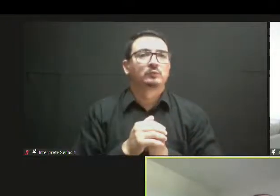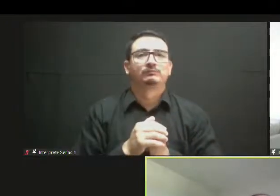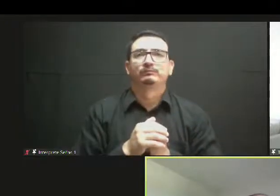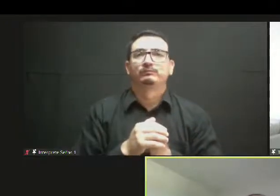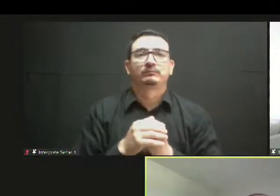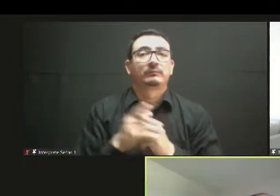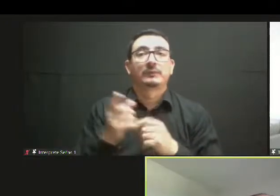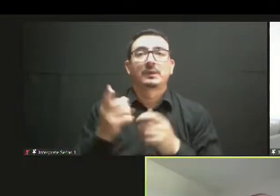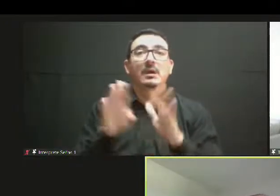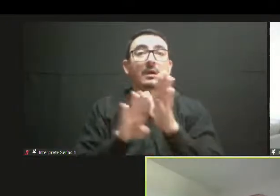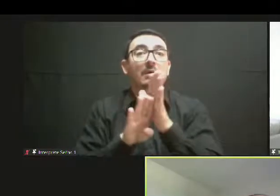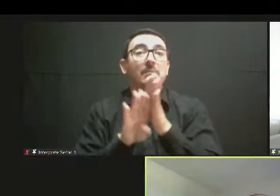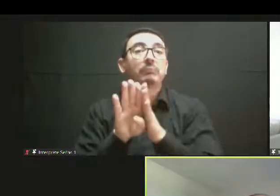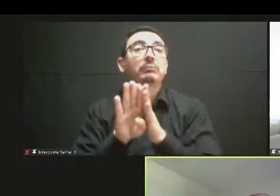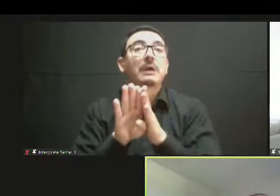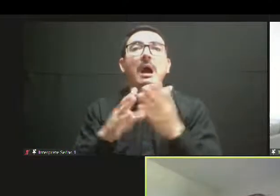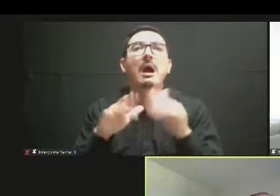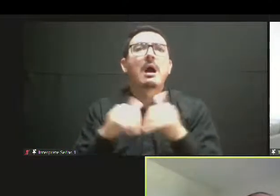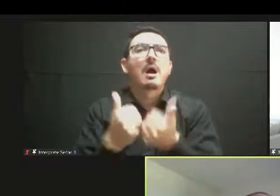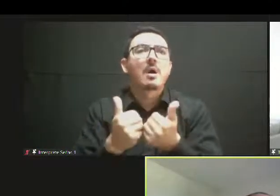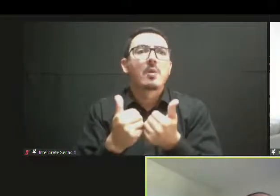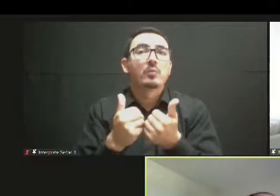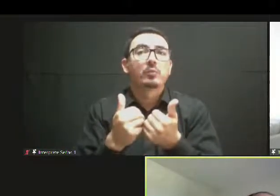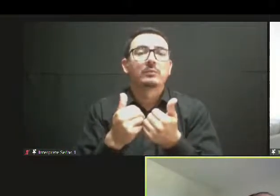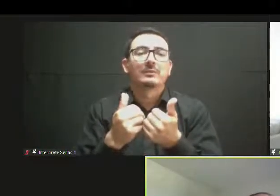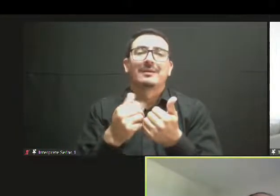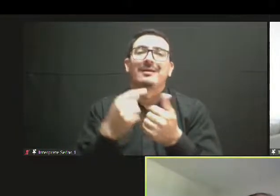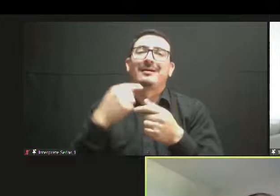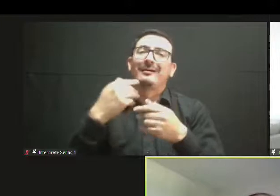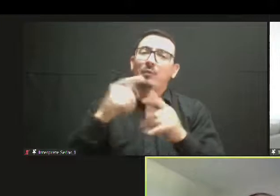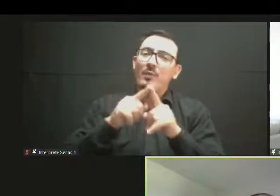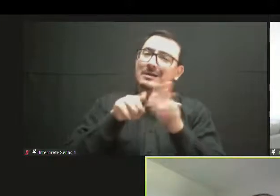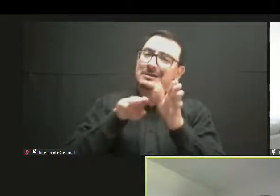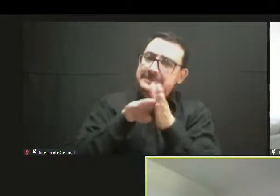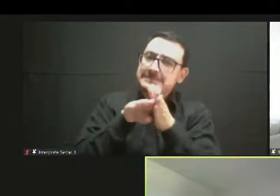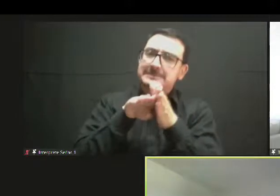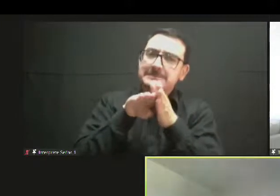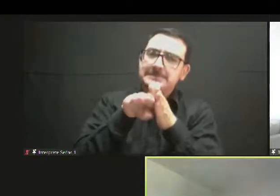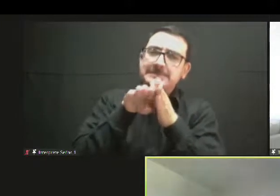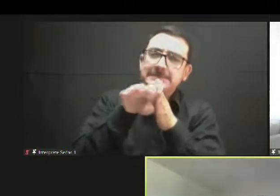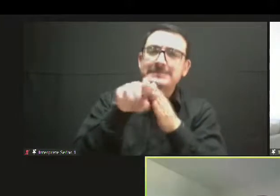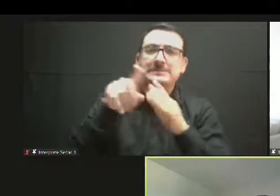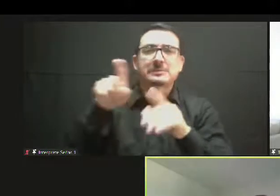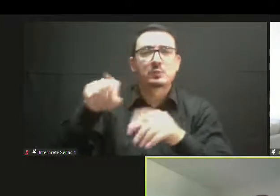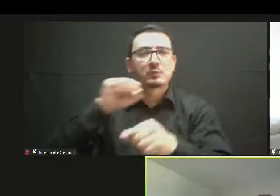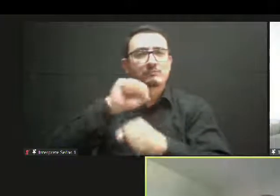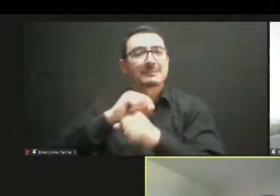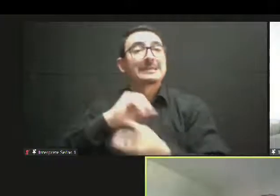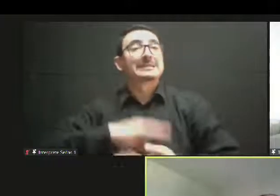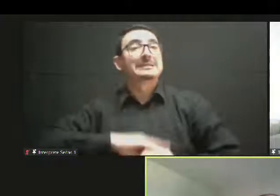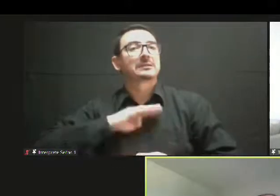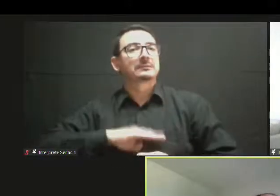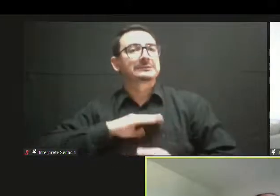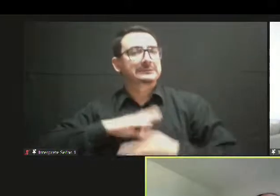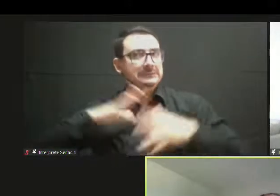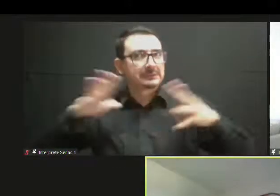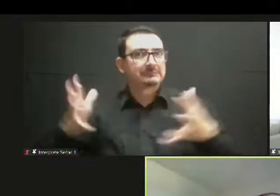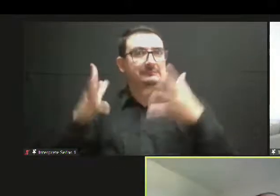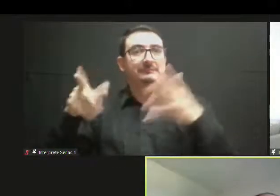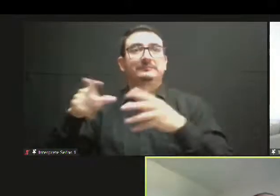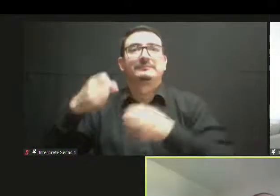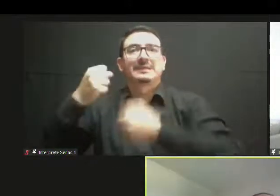of skills and knowledge that companies are seeking in Costa Rica is part to the transformation of